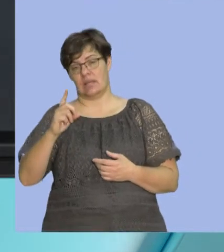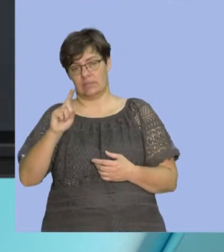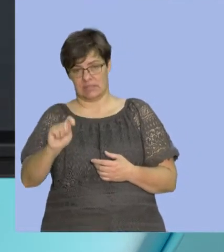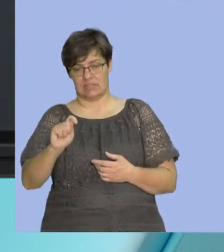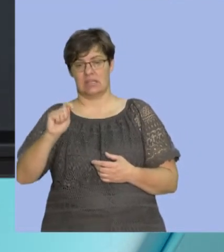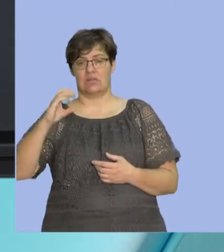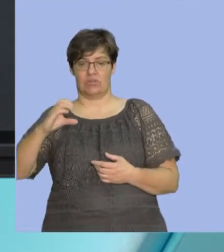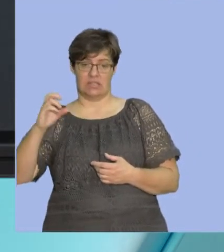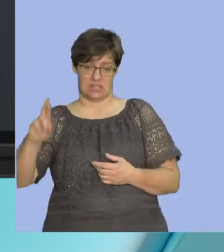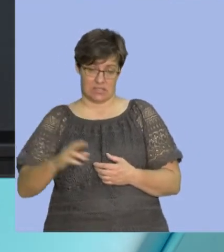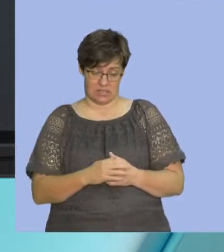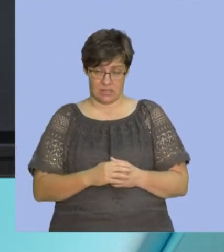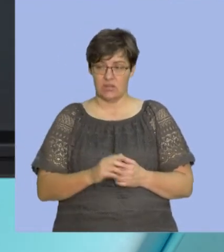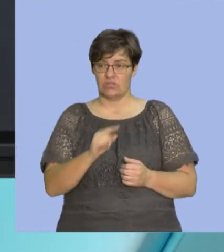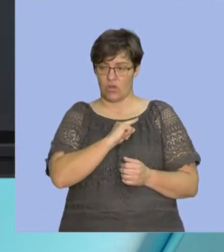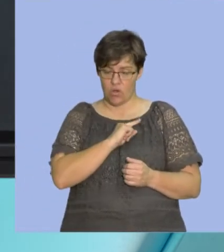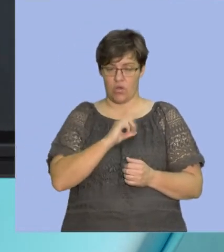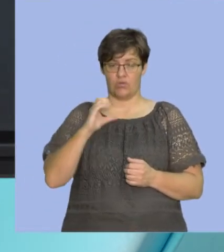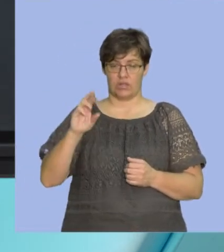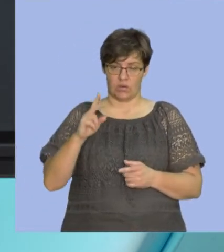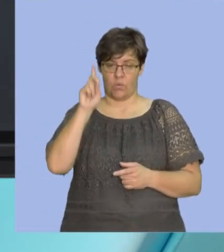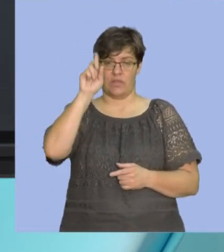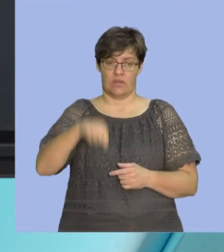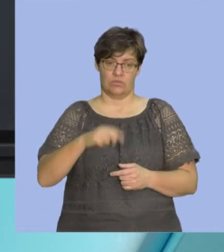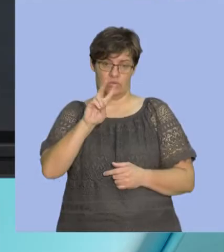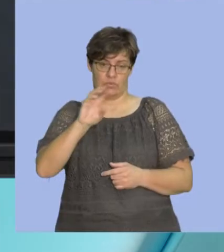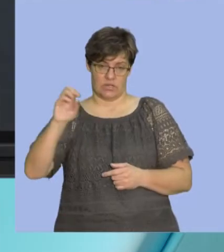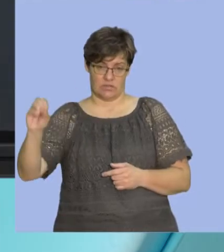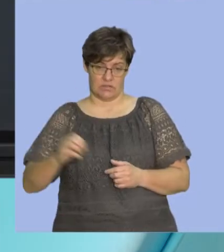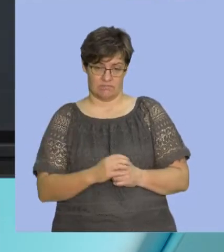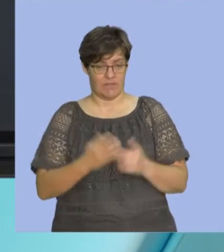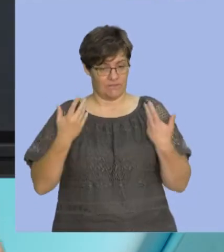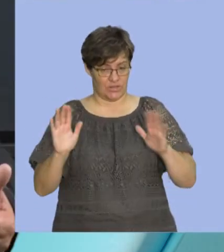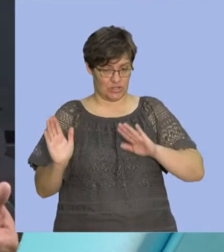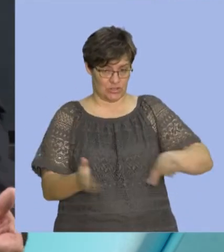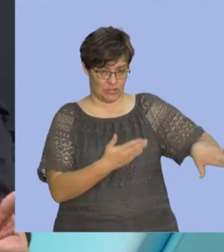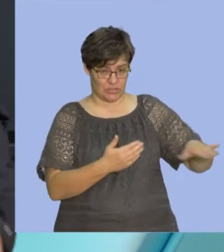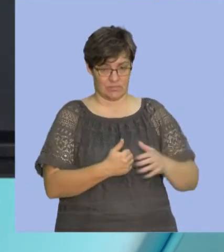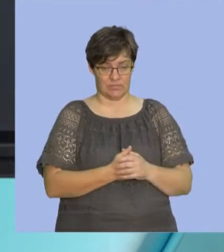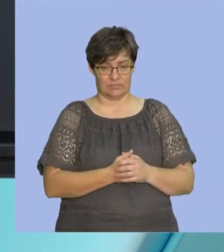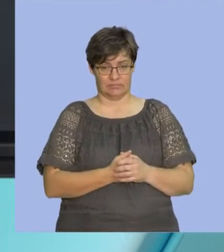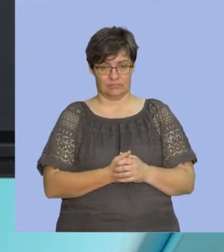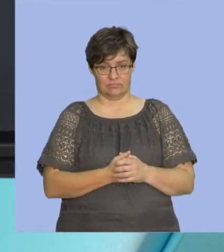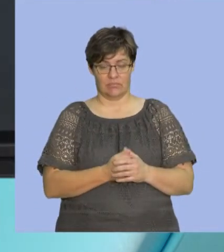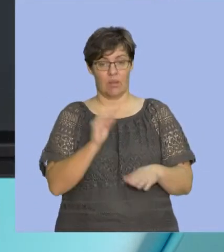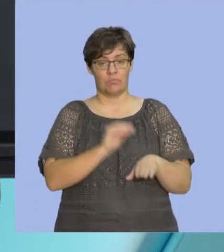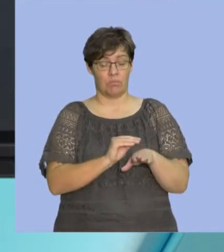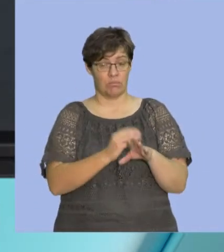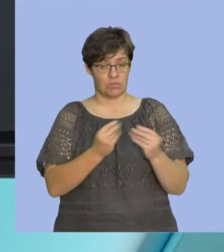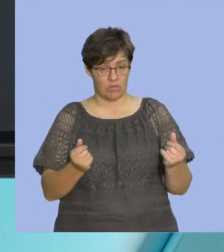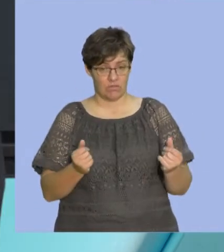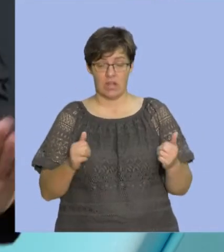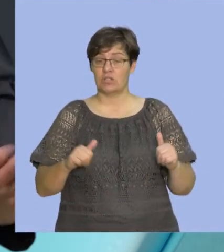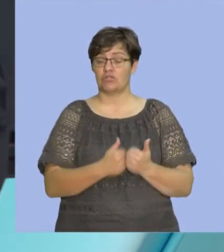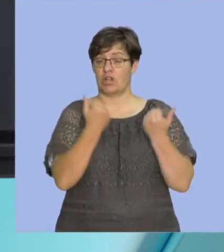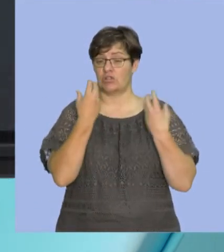increase your list. Therefore, you credit it with the 1,200. Done and dusted. Problem resolved, challenge